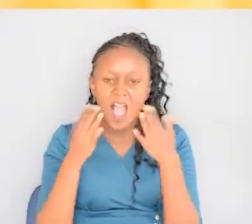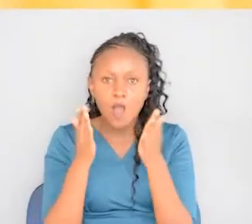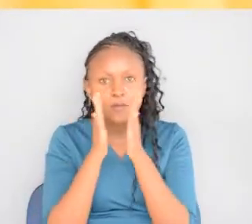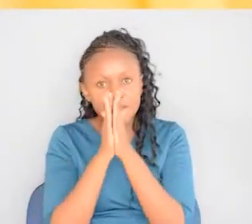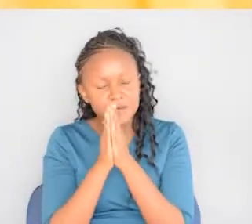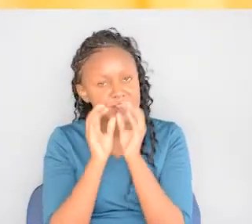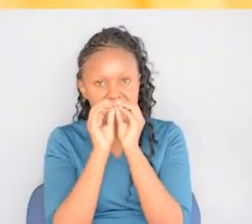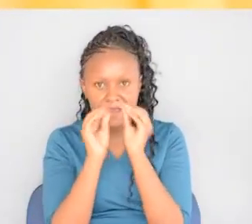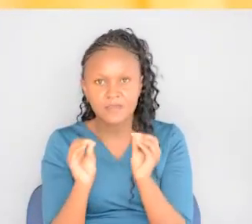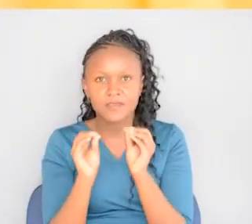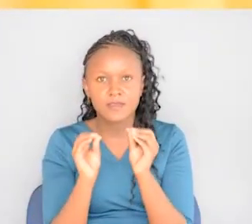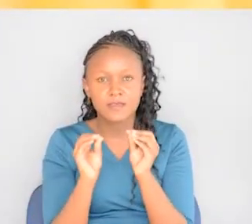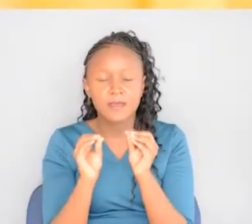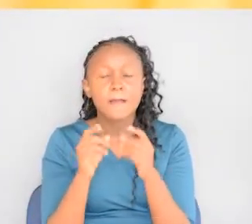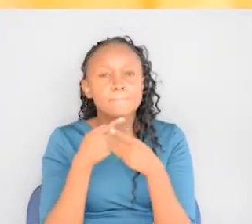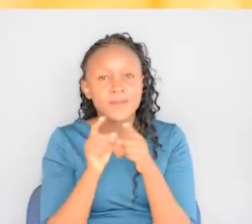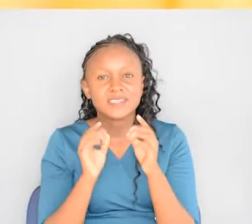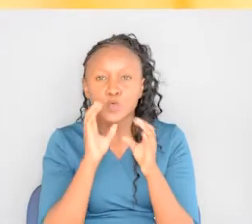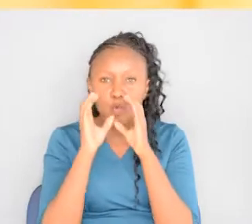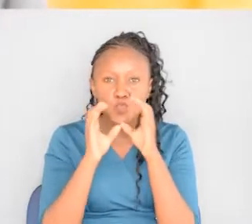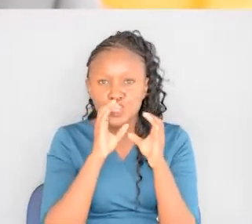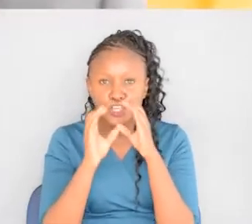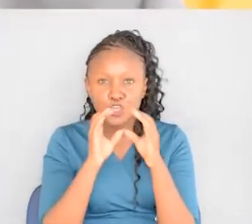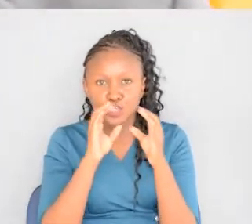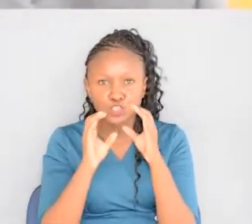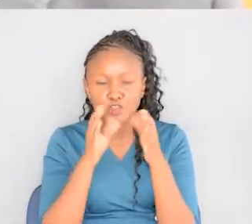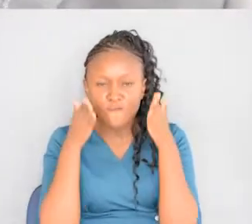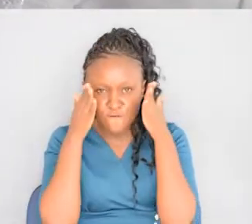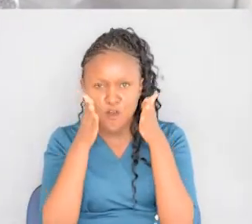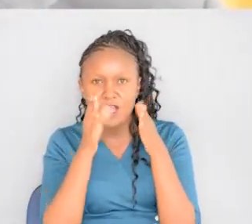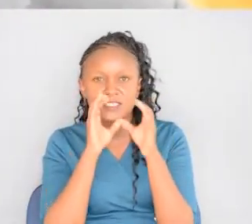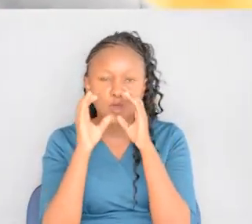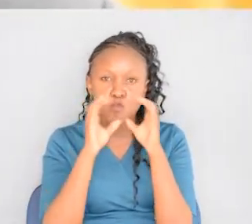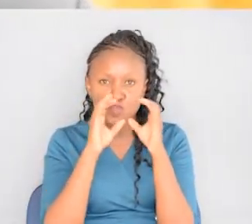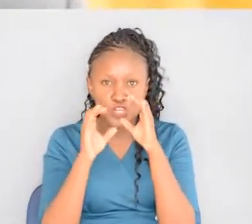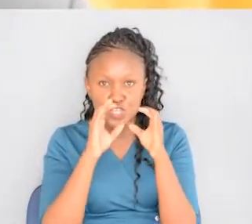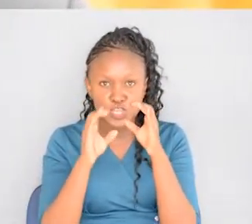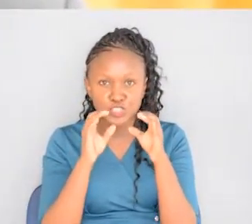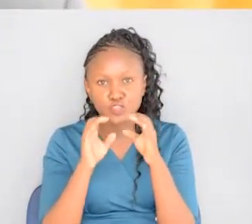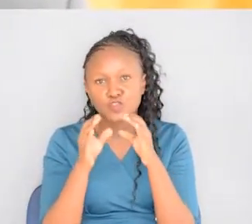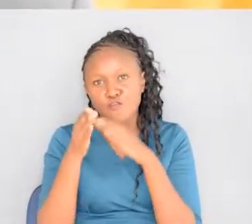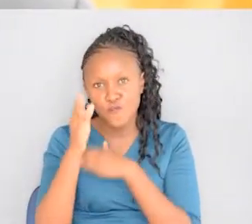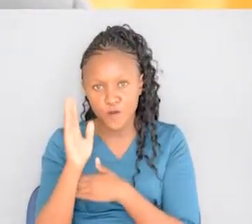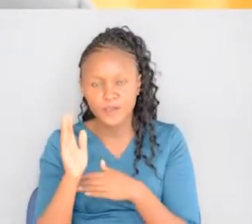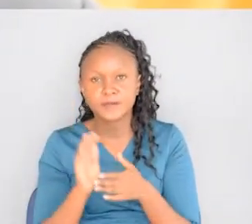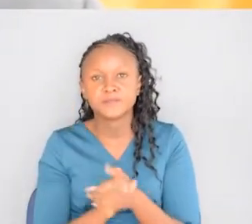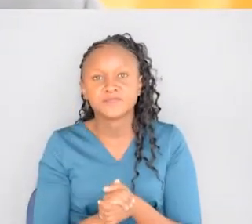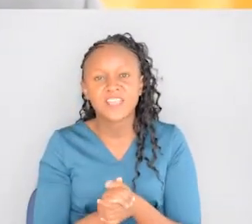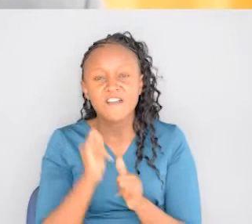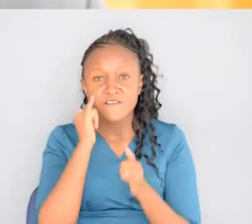our communication, focusing on the communication that we have with our Savior. And the last thing I want to say is